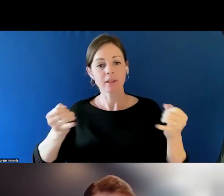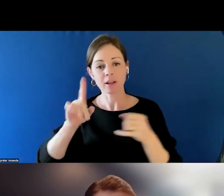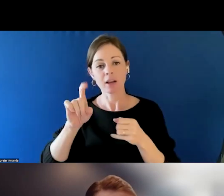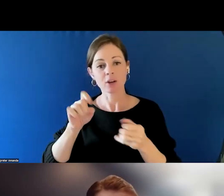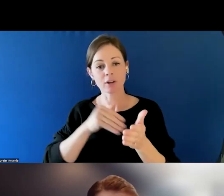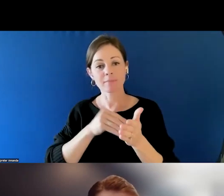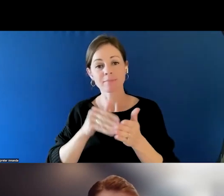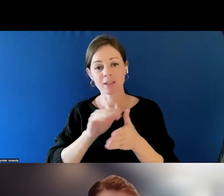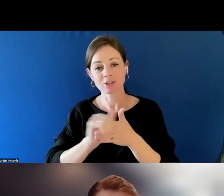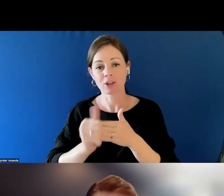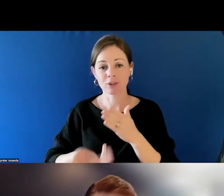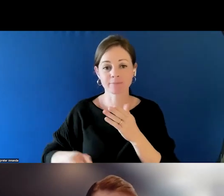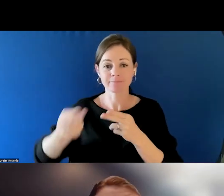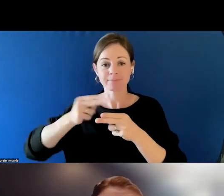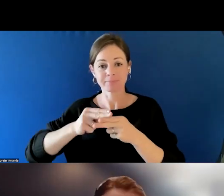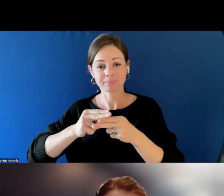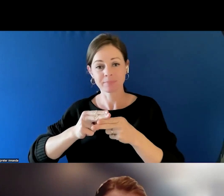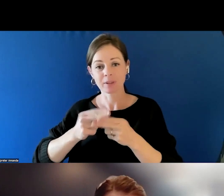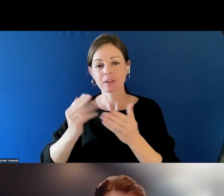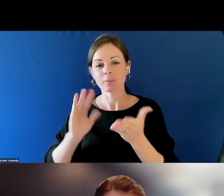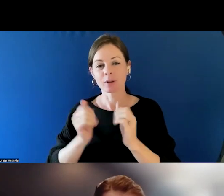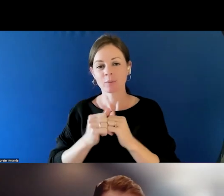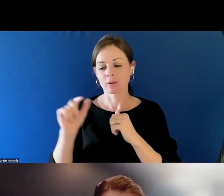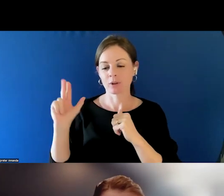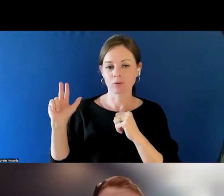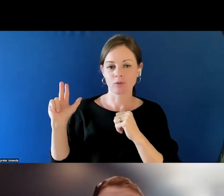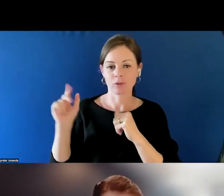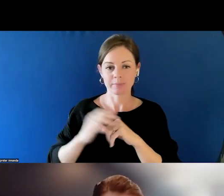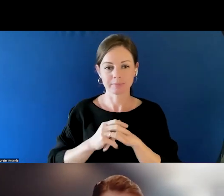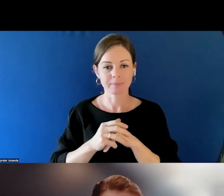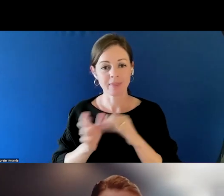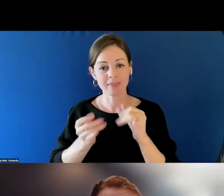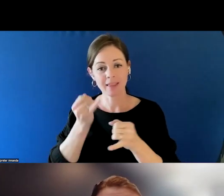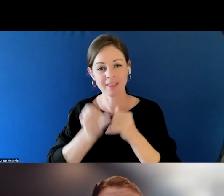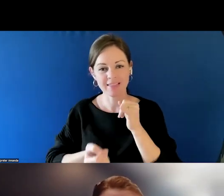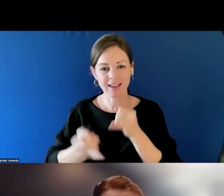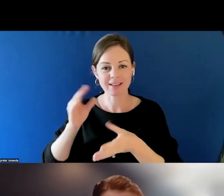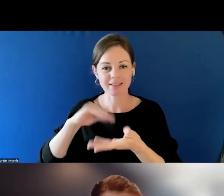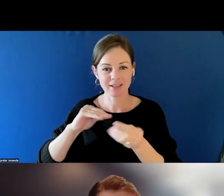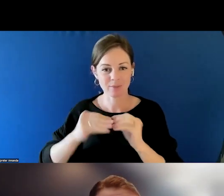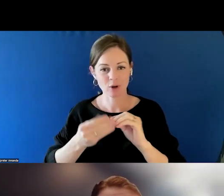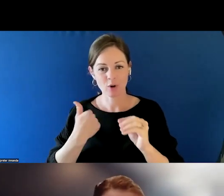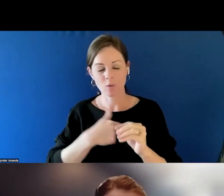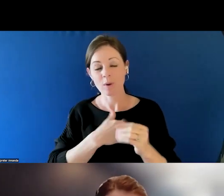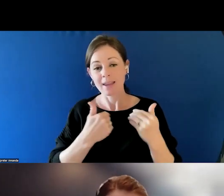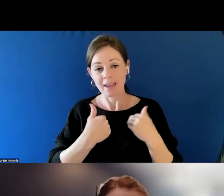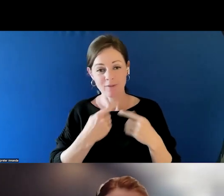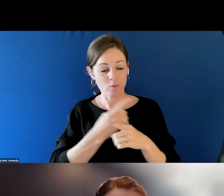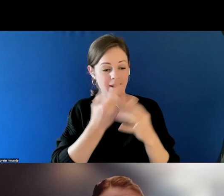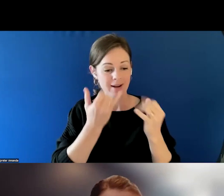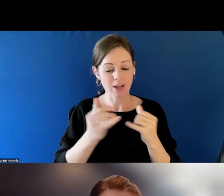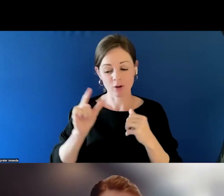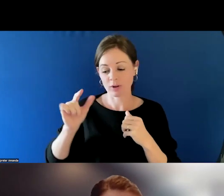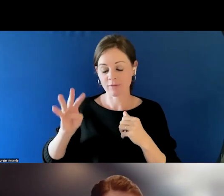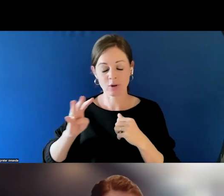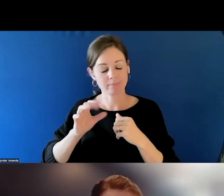over the FY23 levels, which is the last amount, as Joanna was saying, that we have finalized as of now. FY24, we